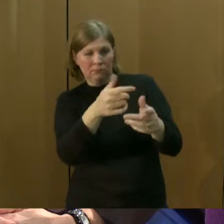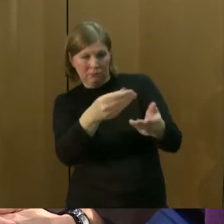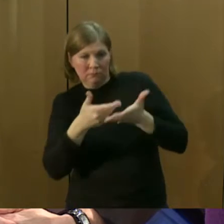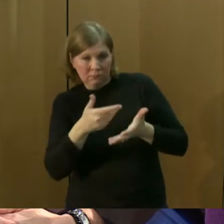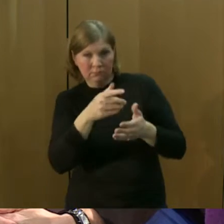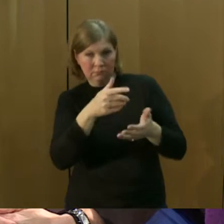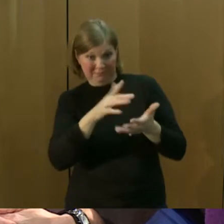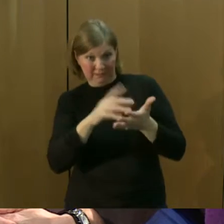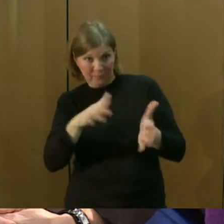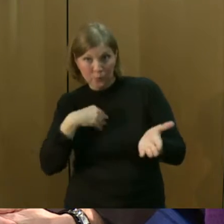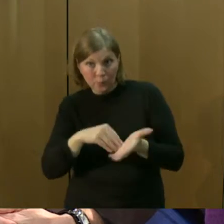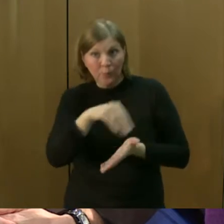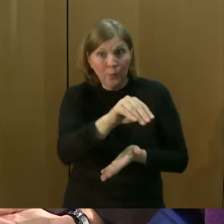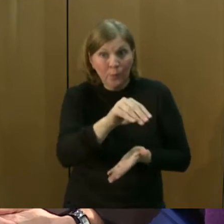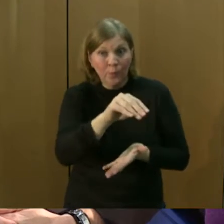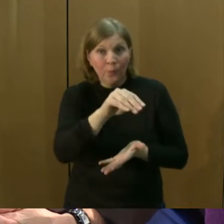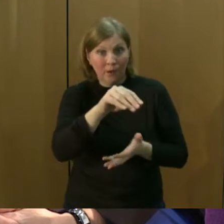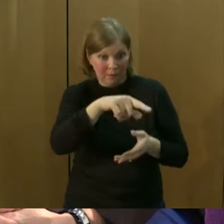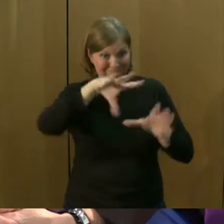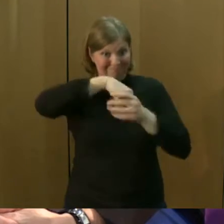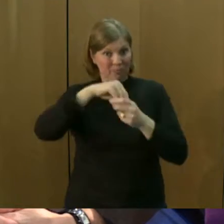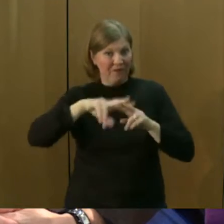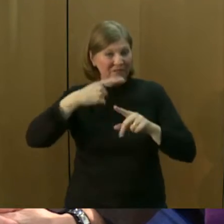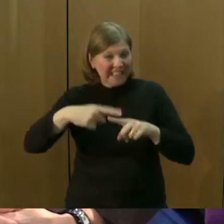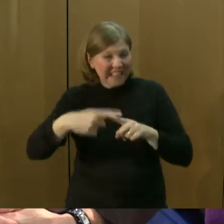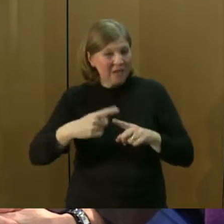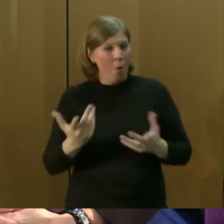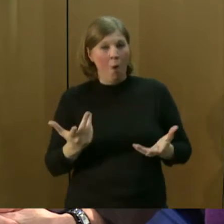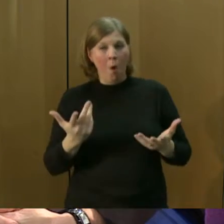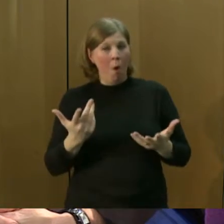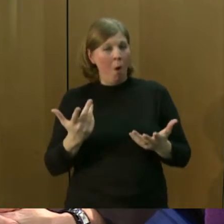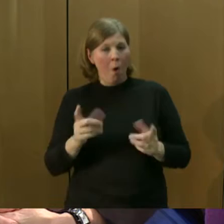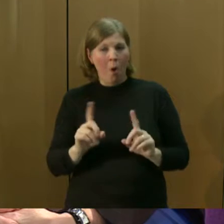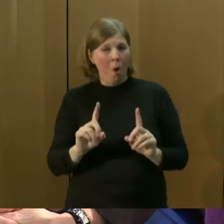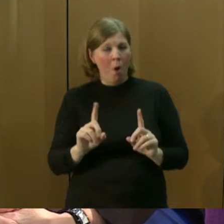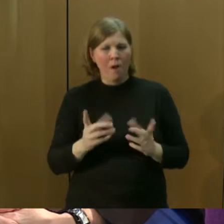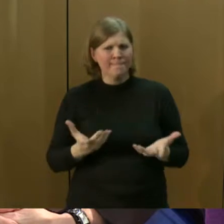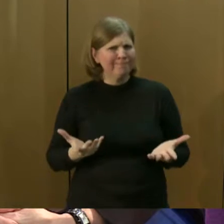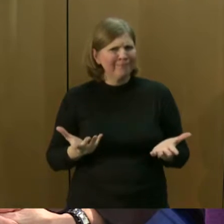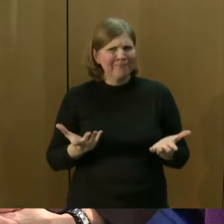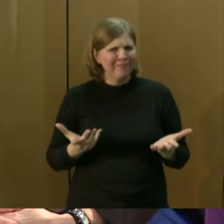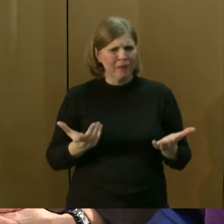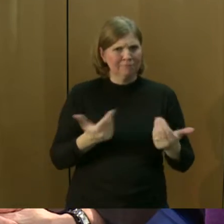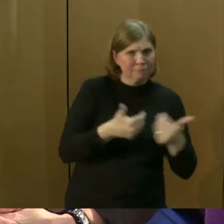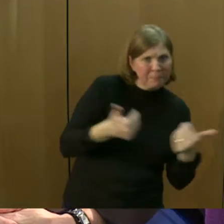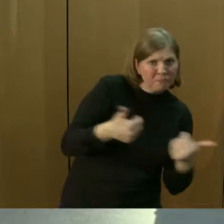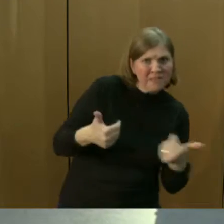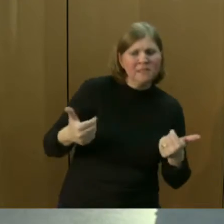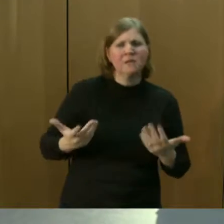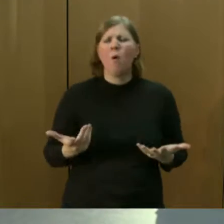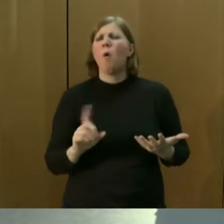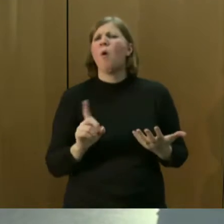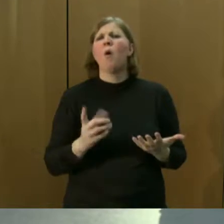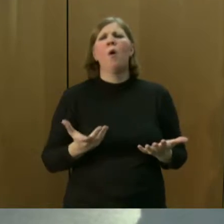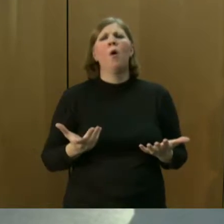additional? So you're absolutely right. There's no right or wrong answer to any of that, but I think you can't expect or assume anything about it. And that's across the board way.